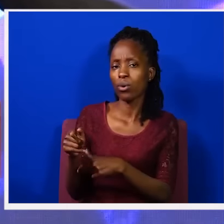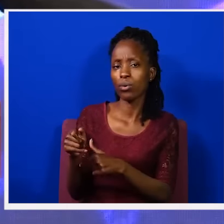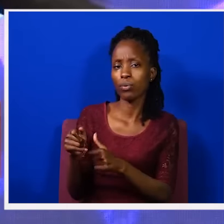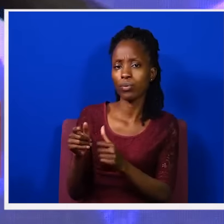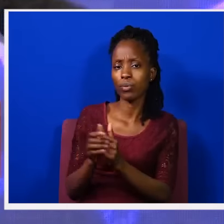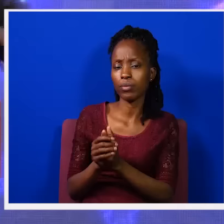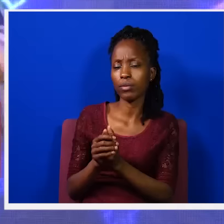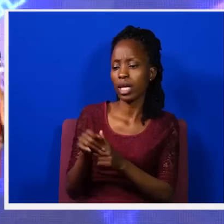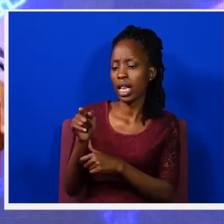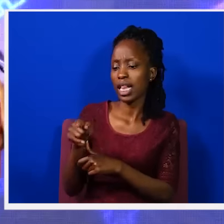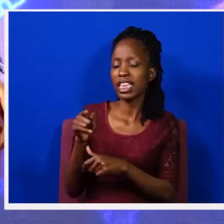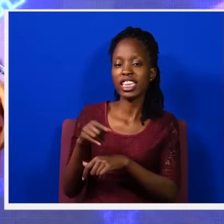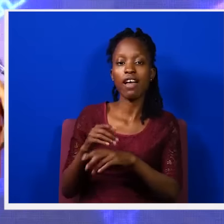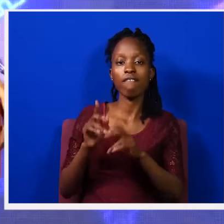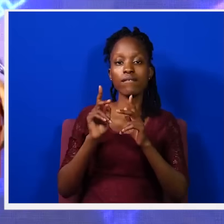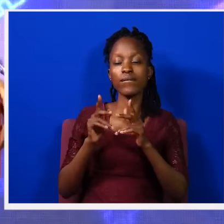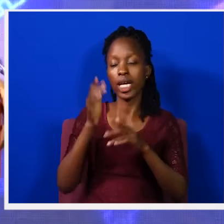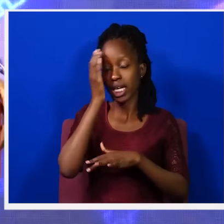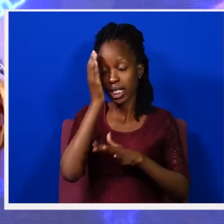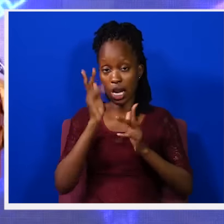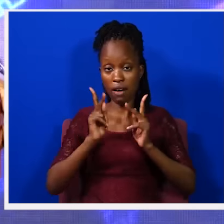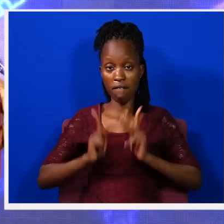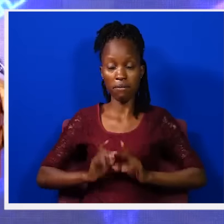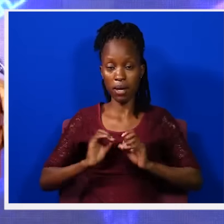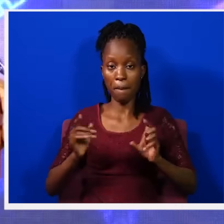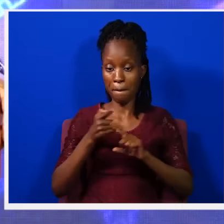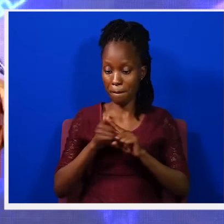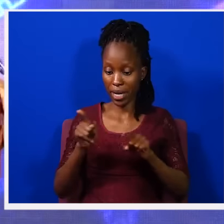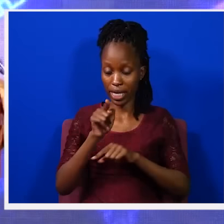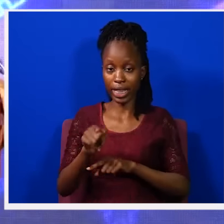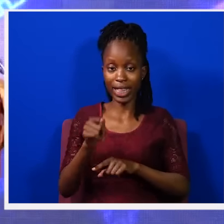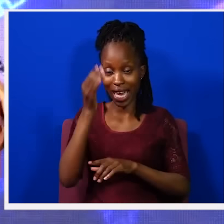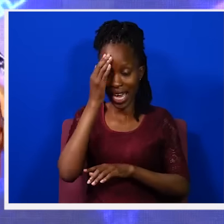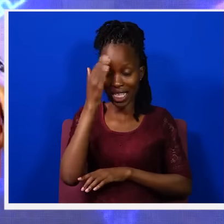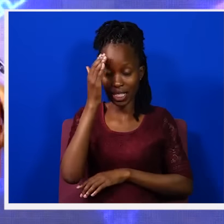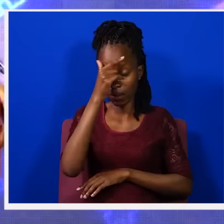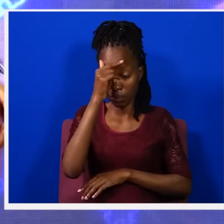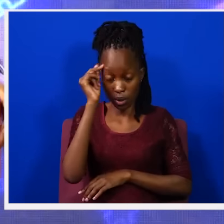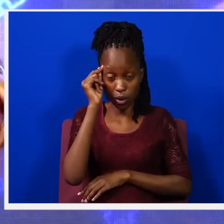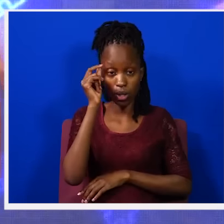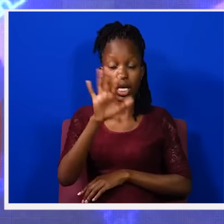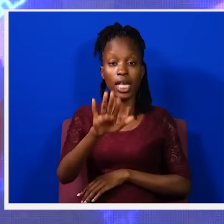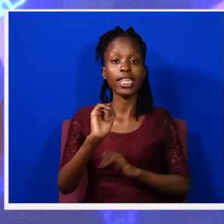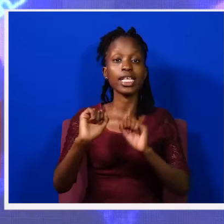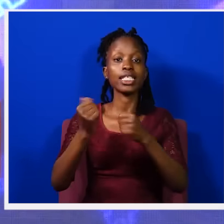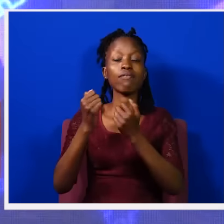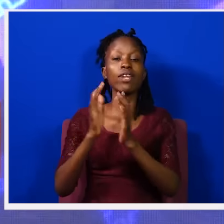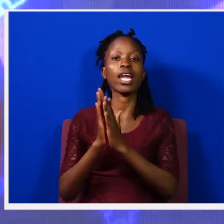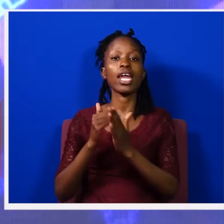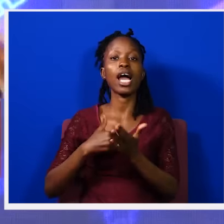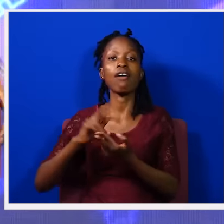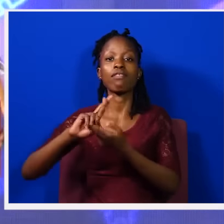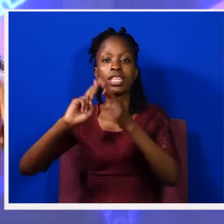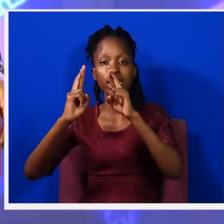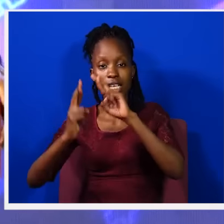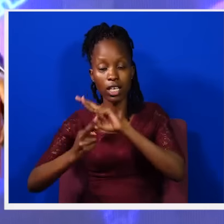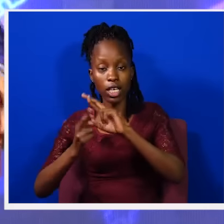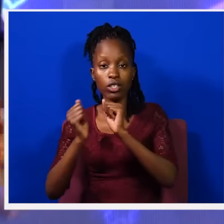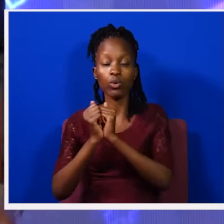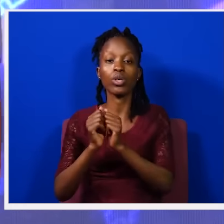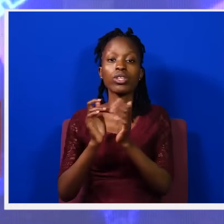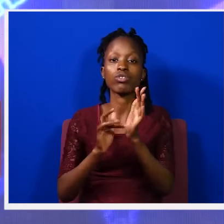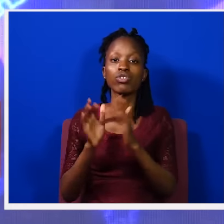is external, but who have become so by an act of circumcision of the heart. They are the genuine